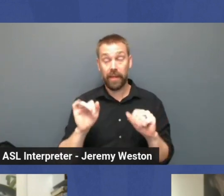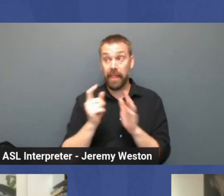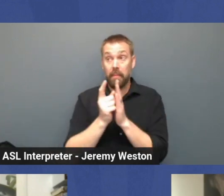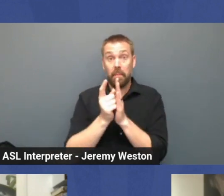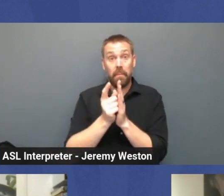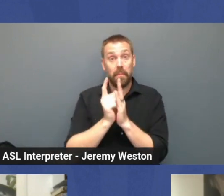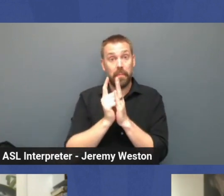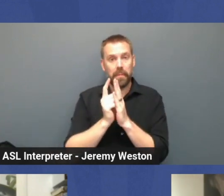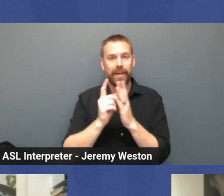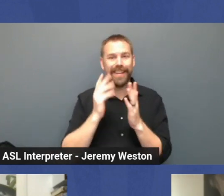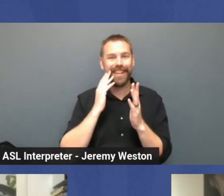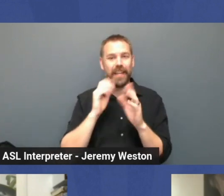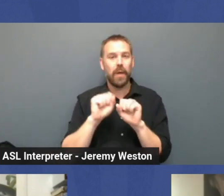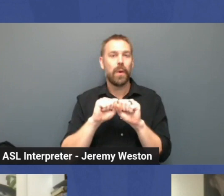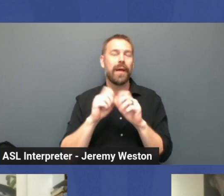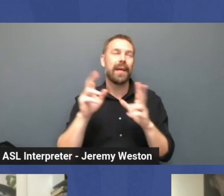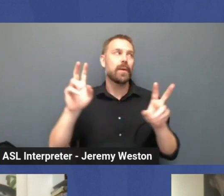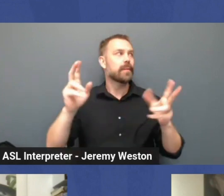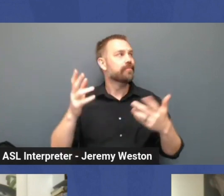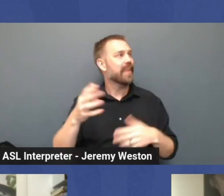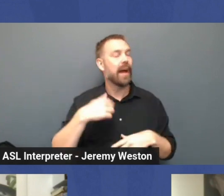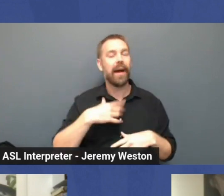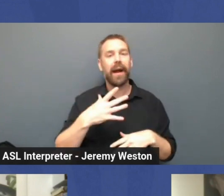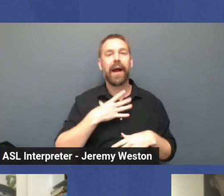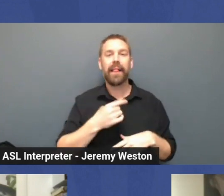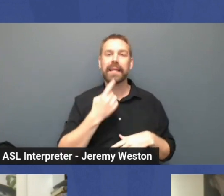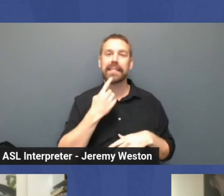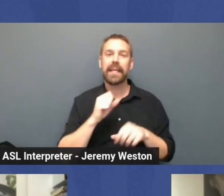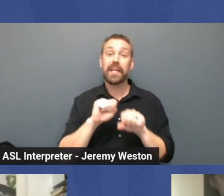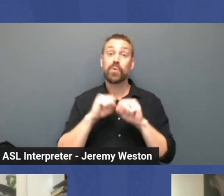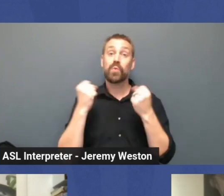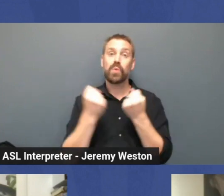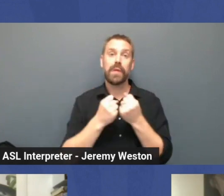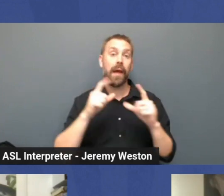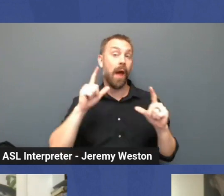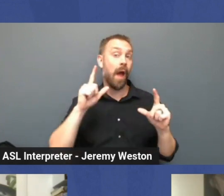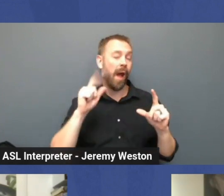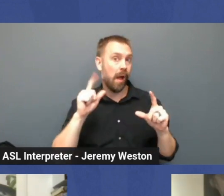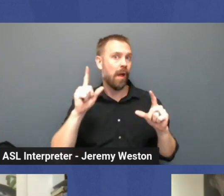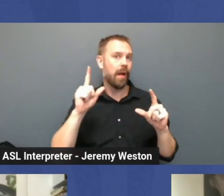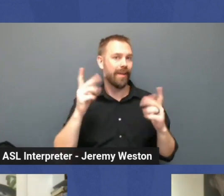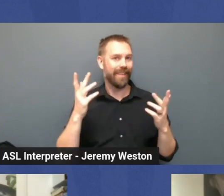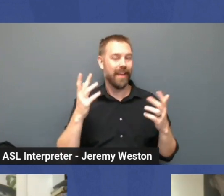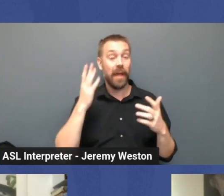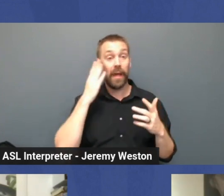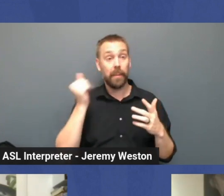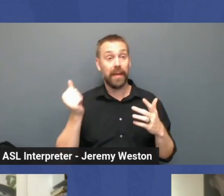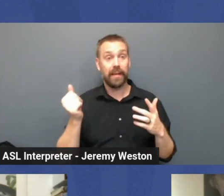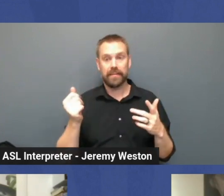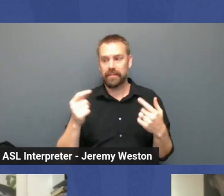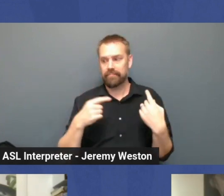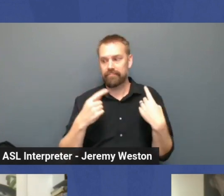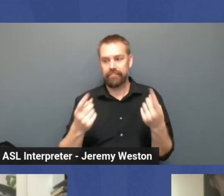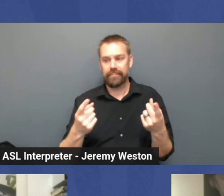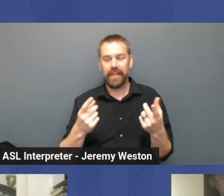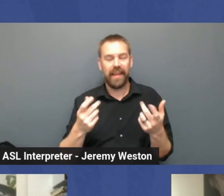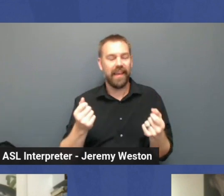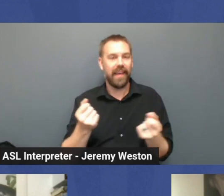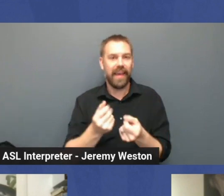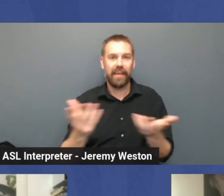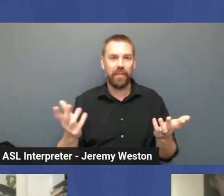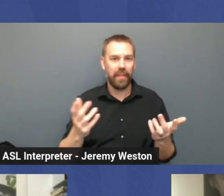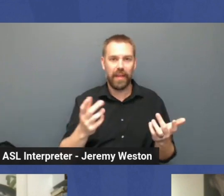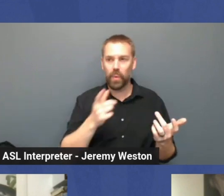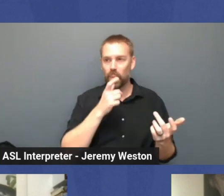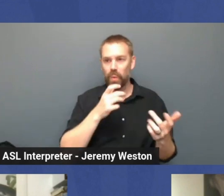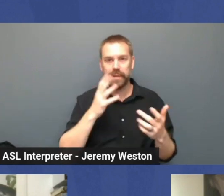to say, society winked at me. Because for everything that I've been through, for every person in this chat who has experienced their